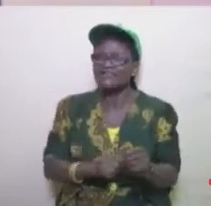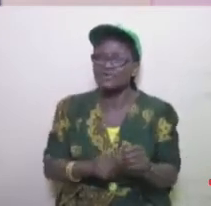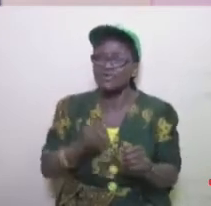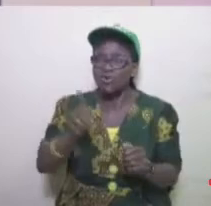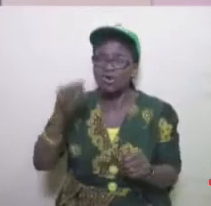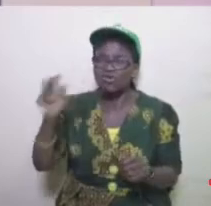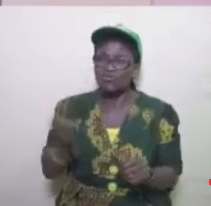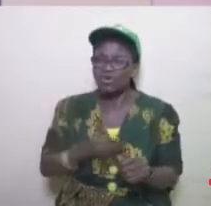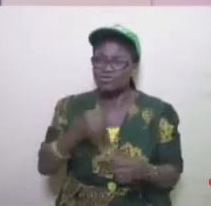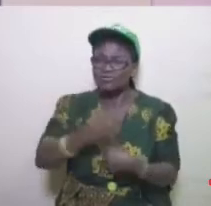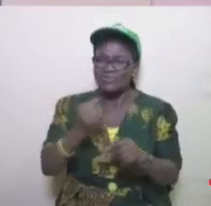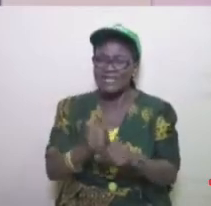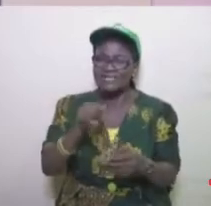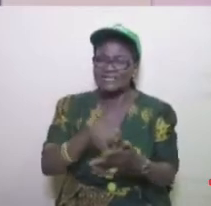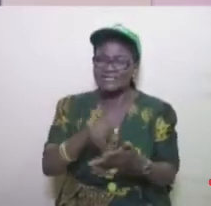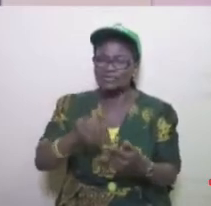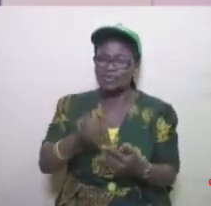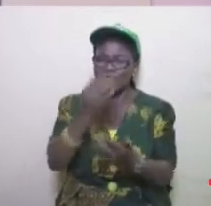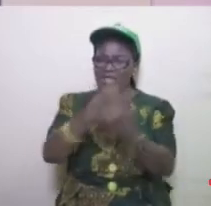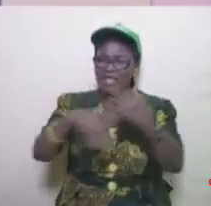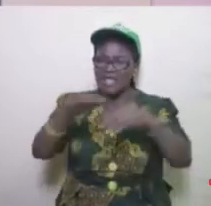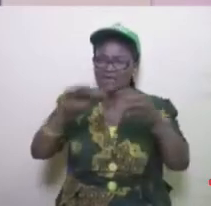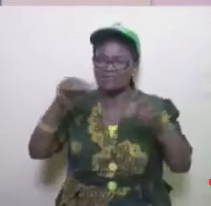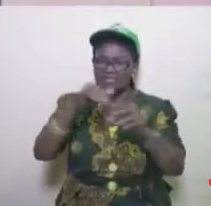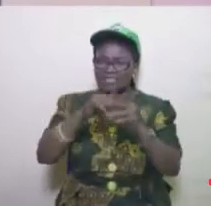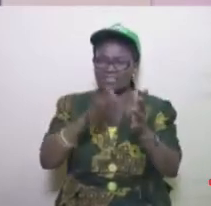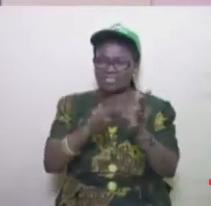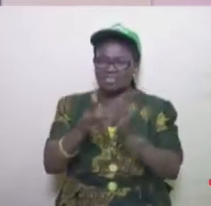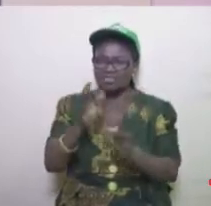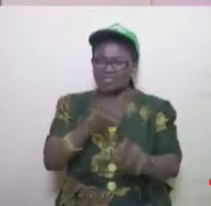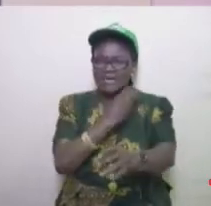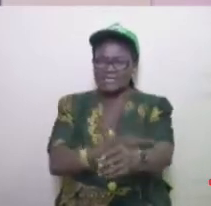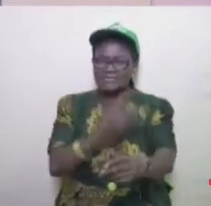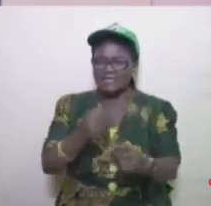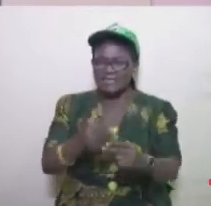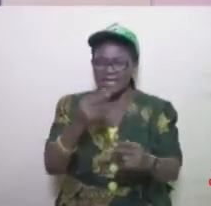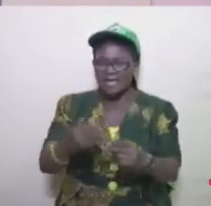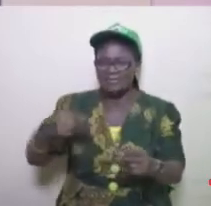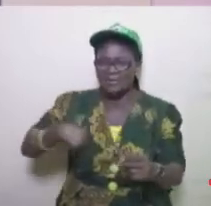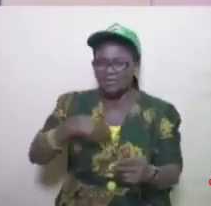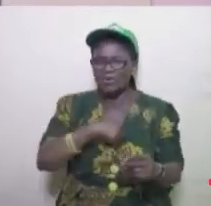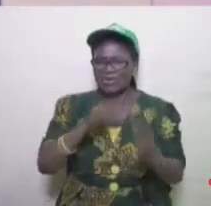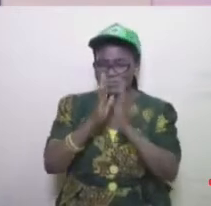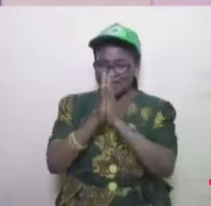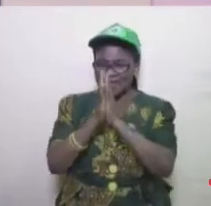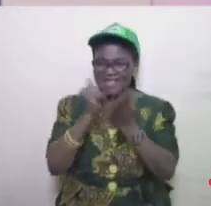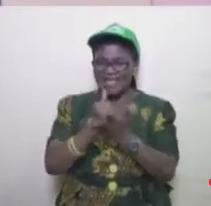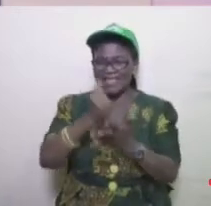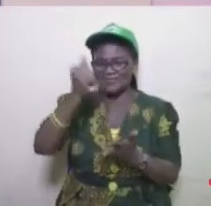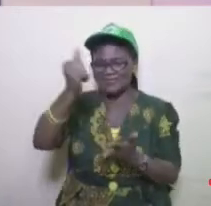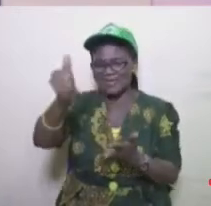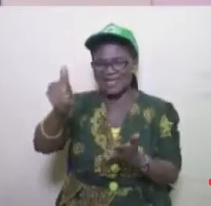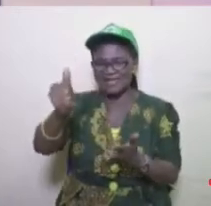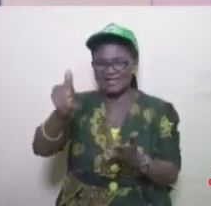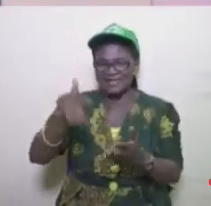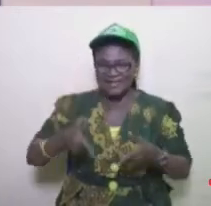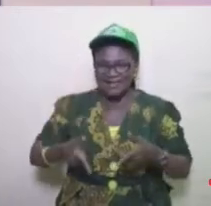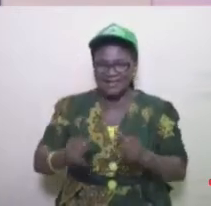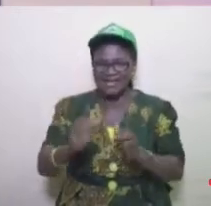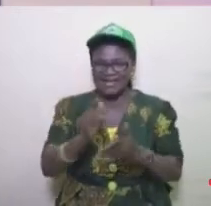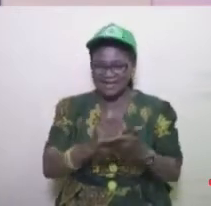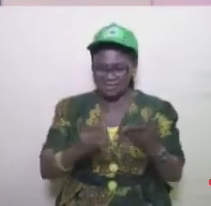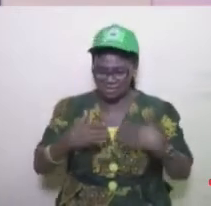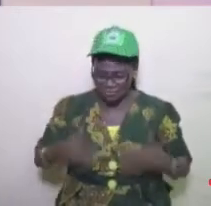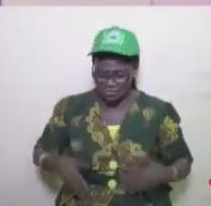Father. Amen. In Jesus' mighty name we pray. Amen. Amen. Amen. Let somebody